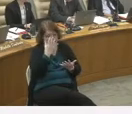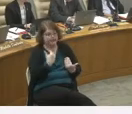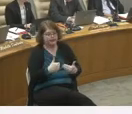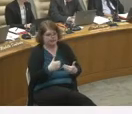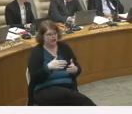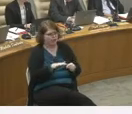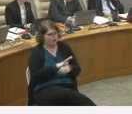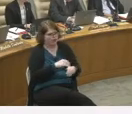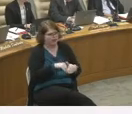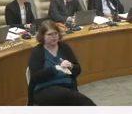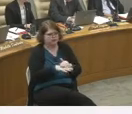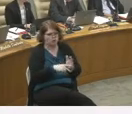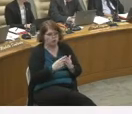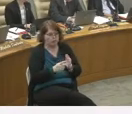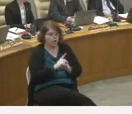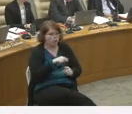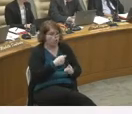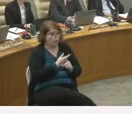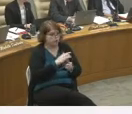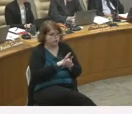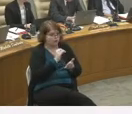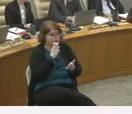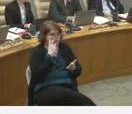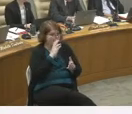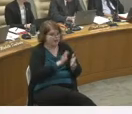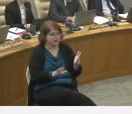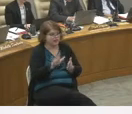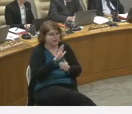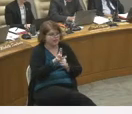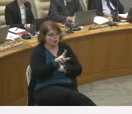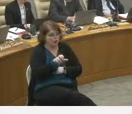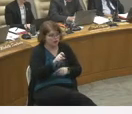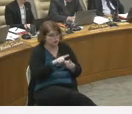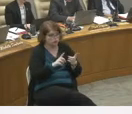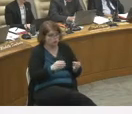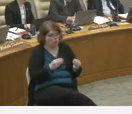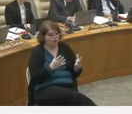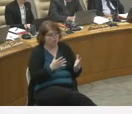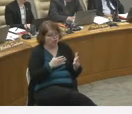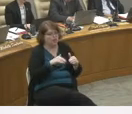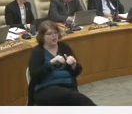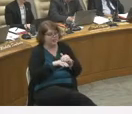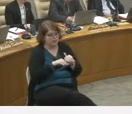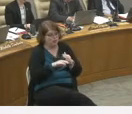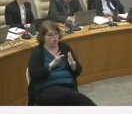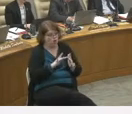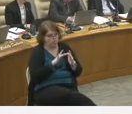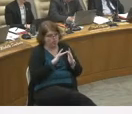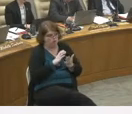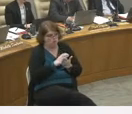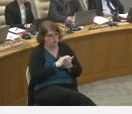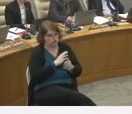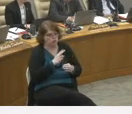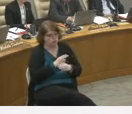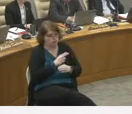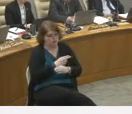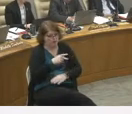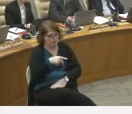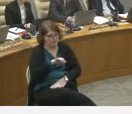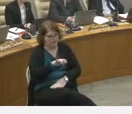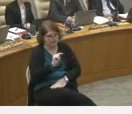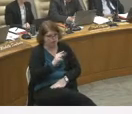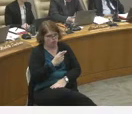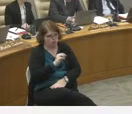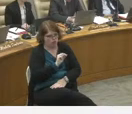totally accessible program only School for the Blind in the country to offer an accessible online course using python